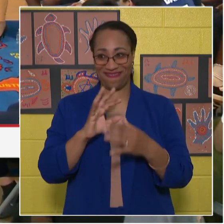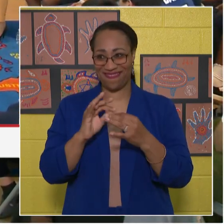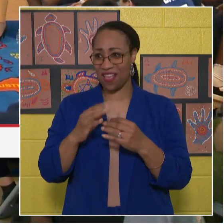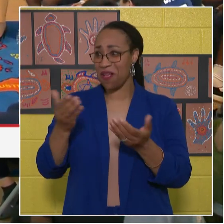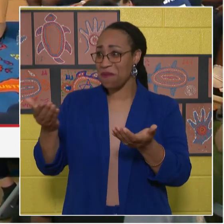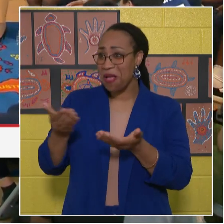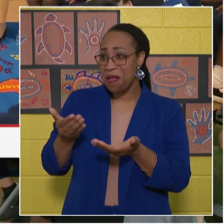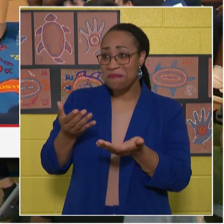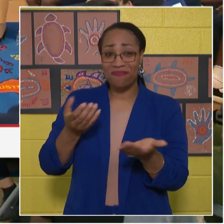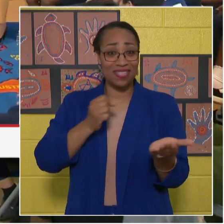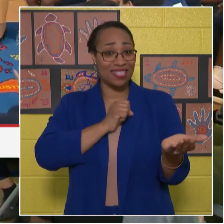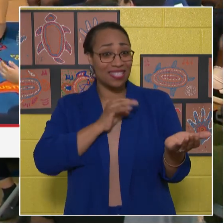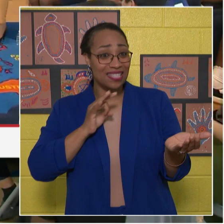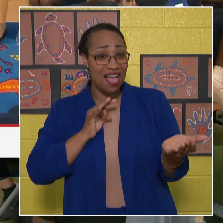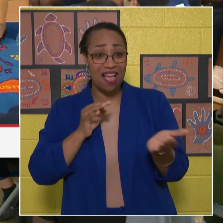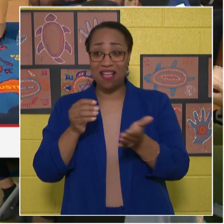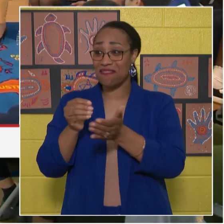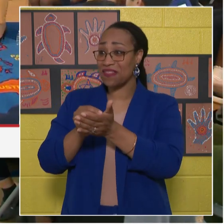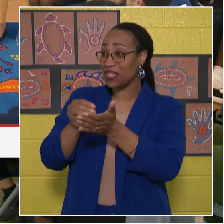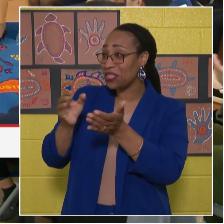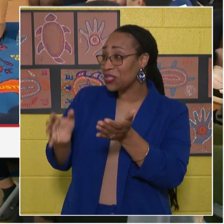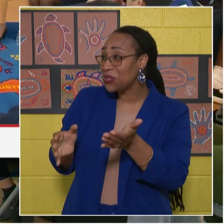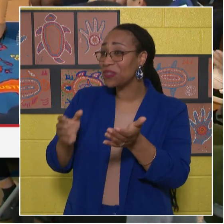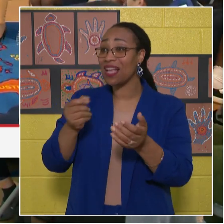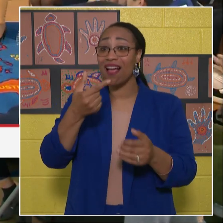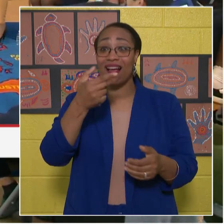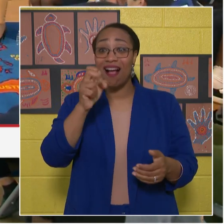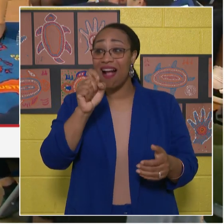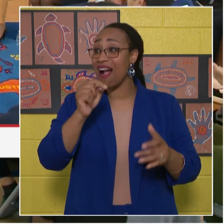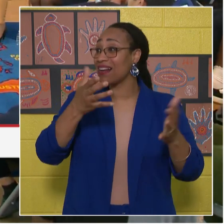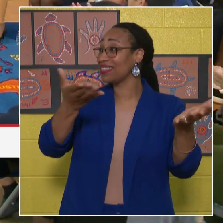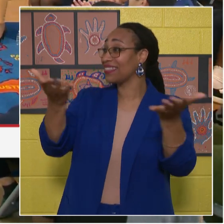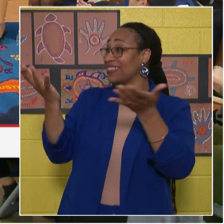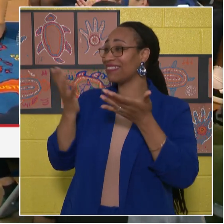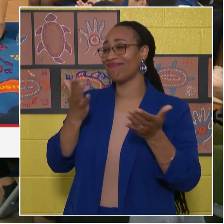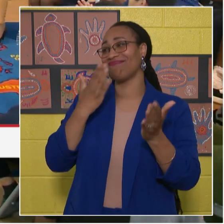of applause for our amazing chorus?